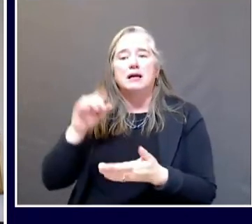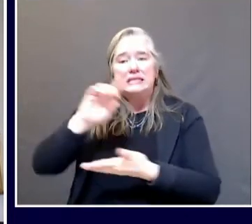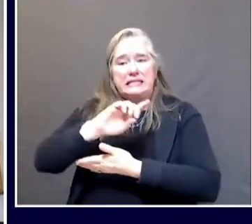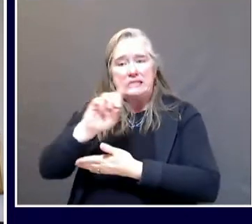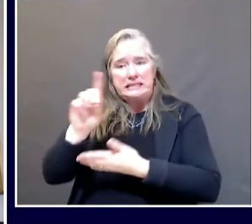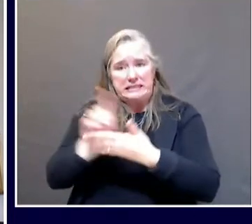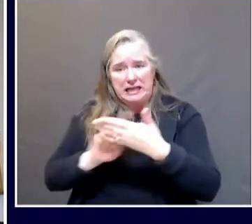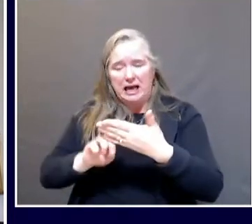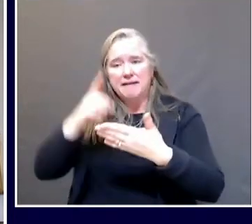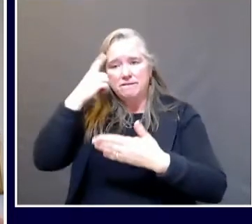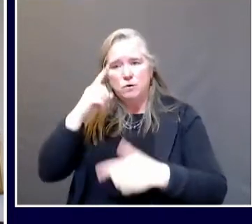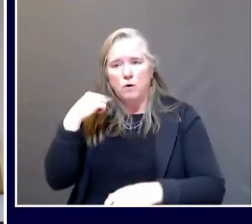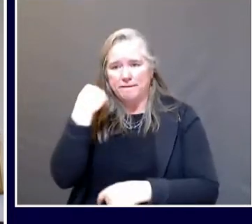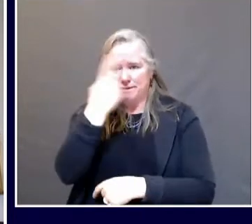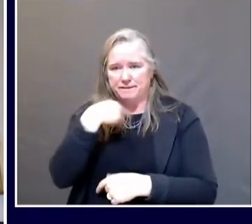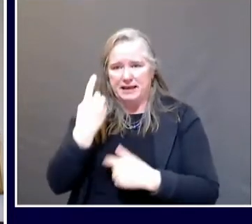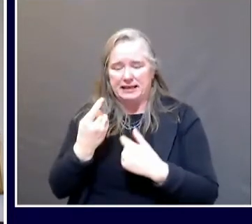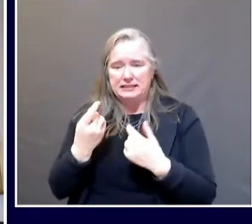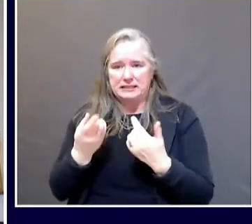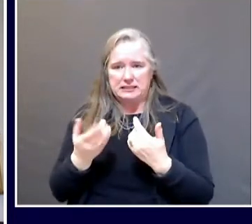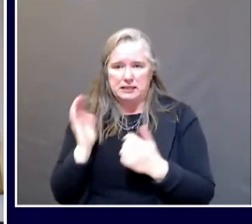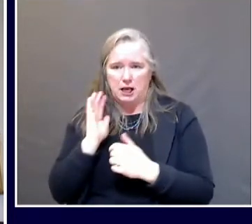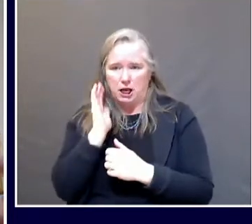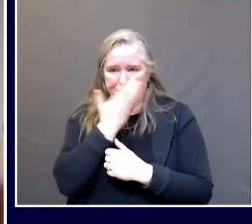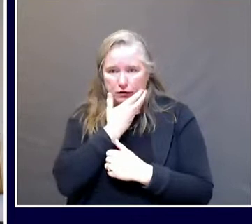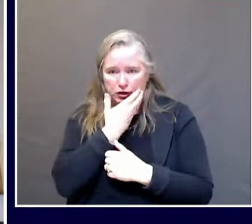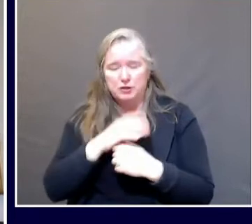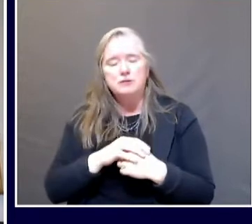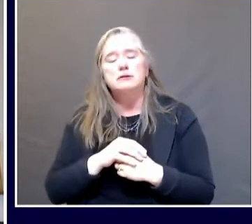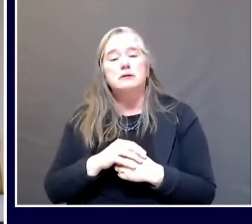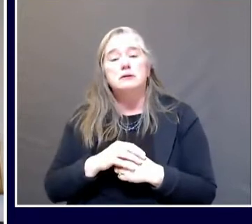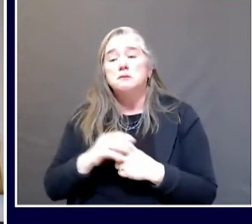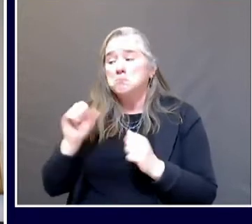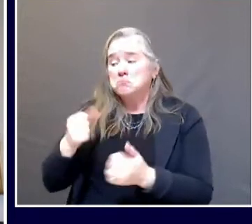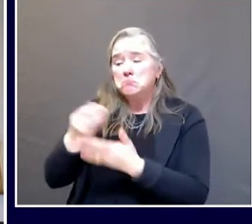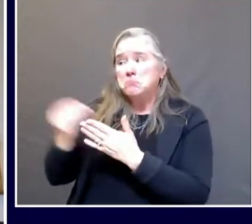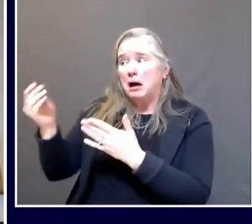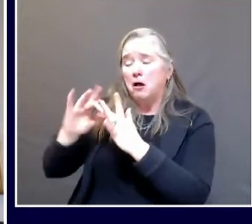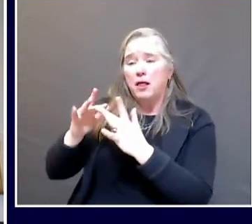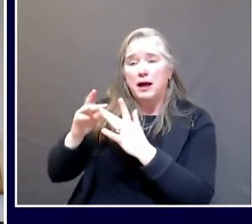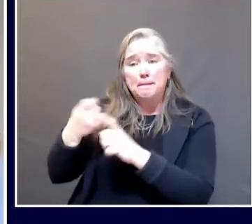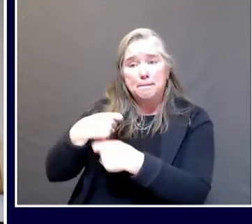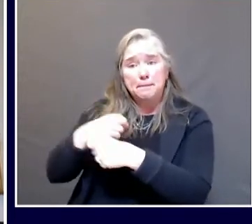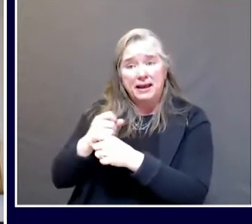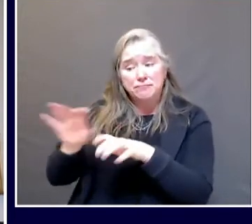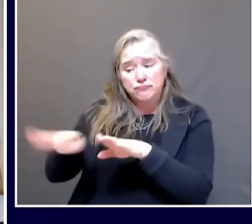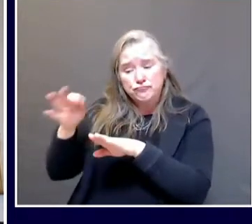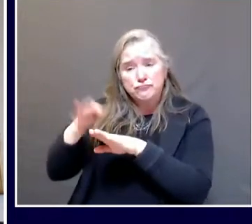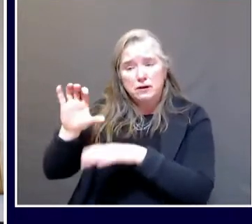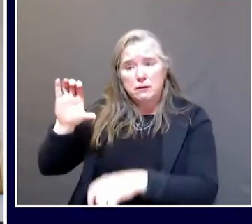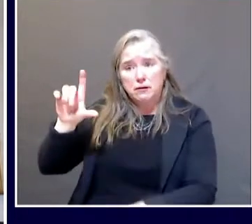It's one that, whether it's a cloth one that you purchase online or a